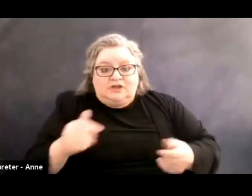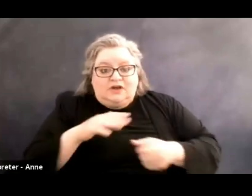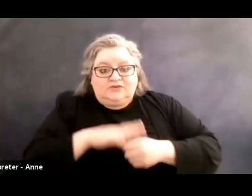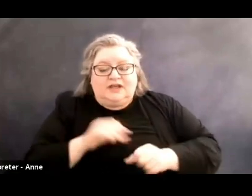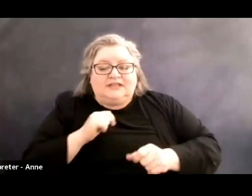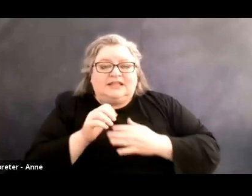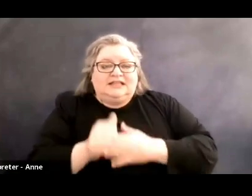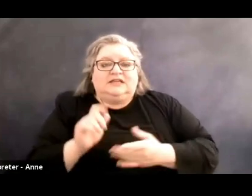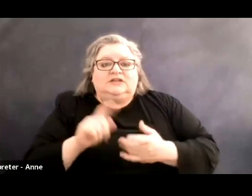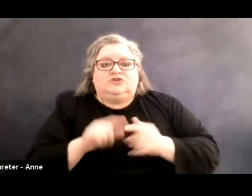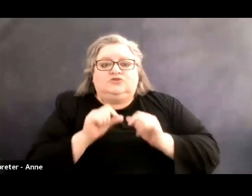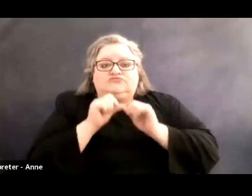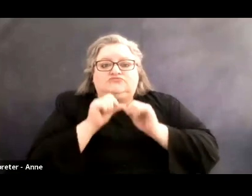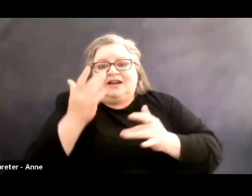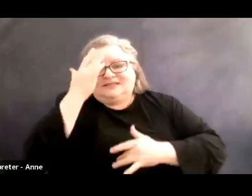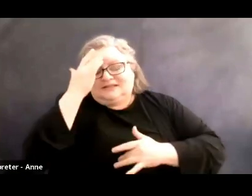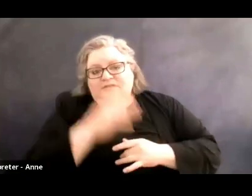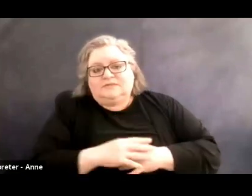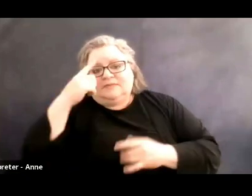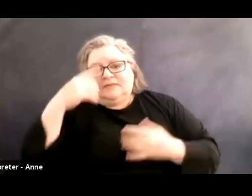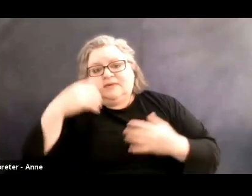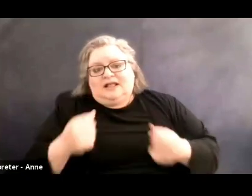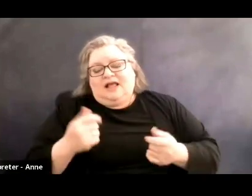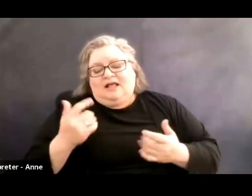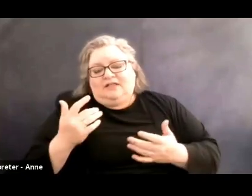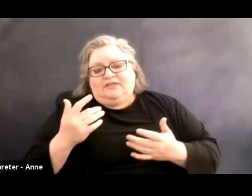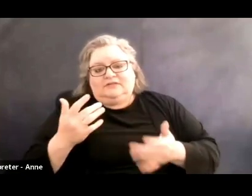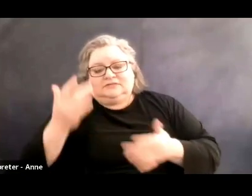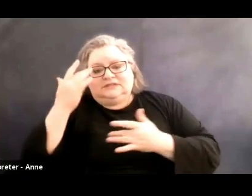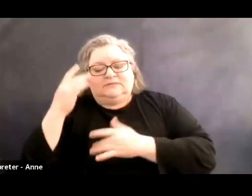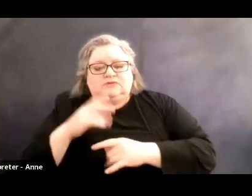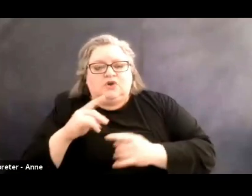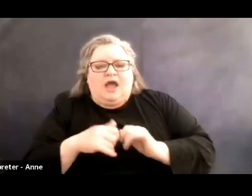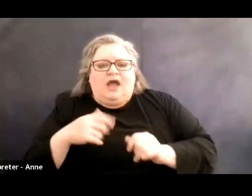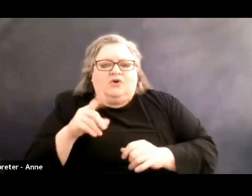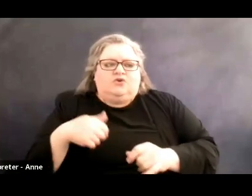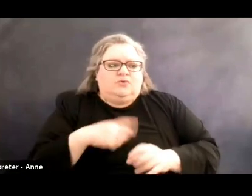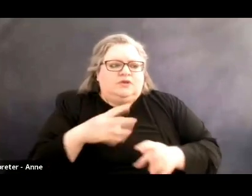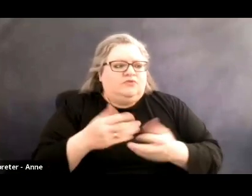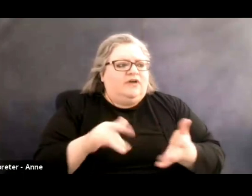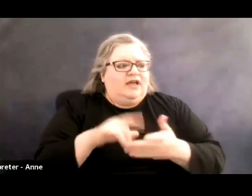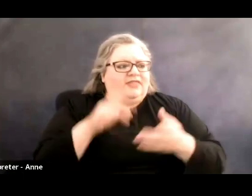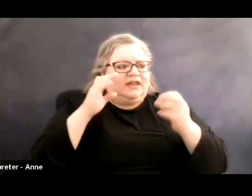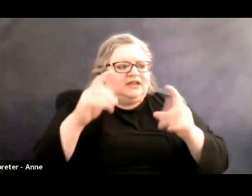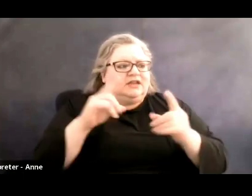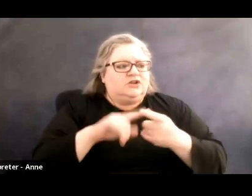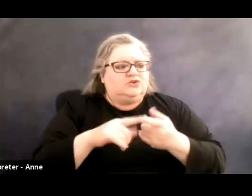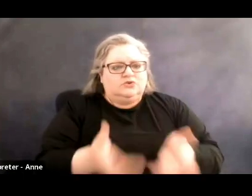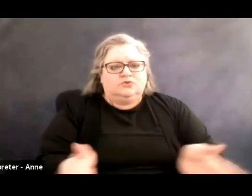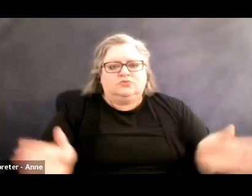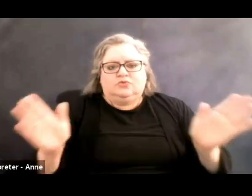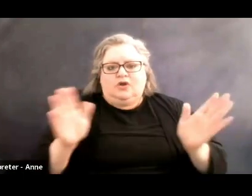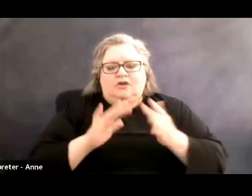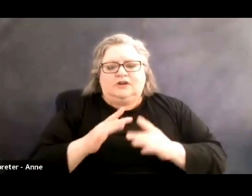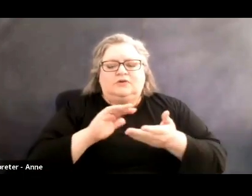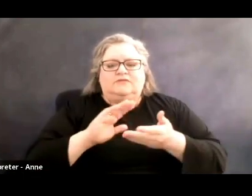chronic symptoms, chronic mental health systems? So how do we provide that education to the broader network of community